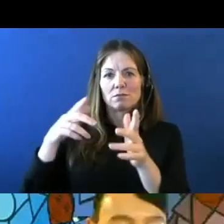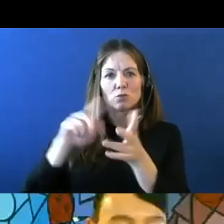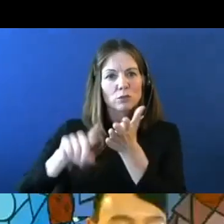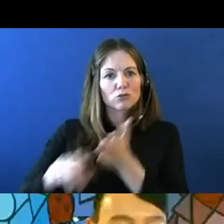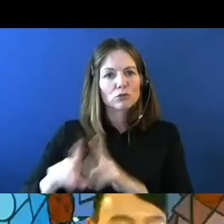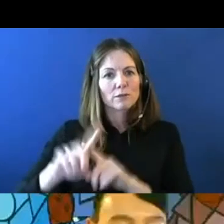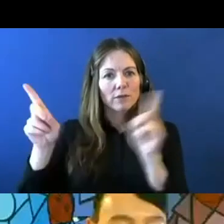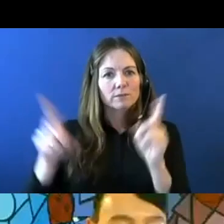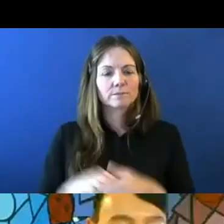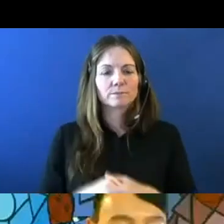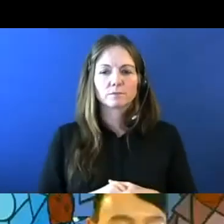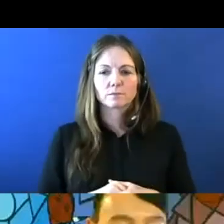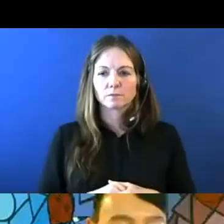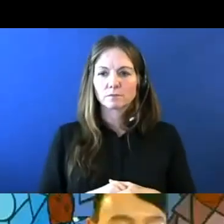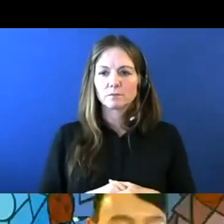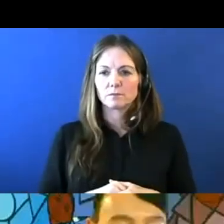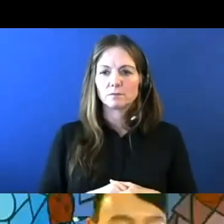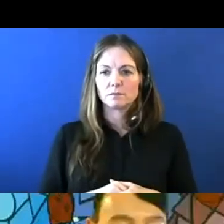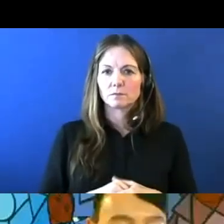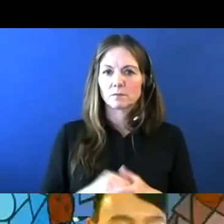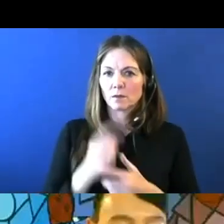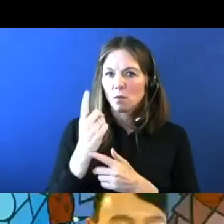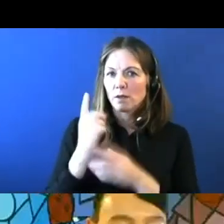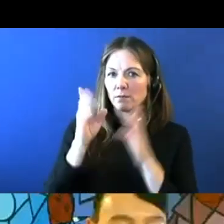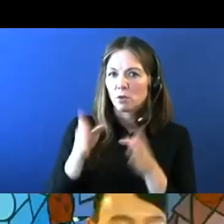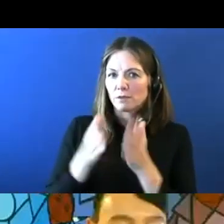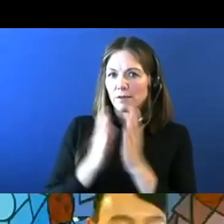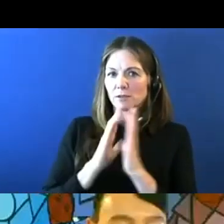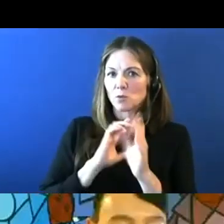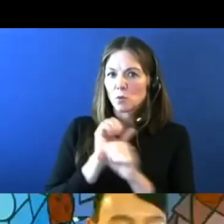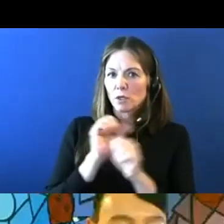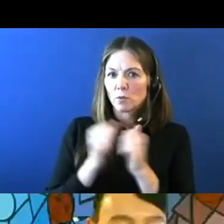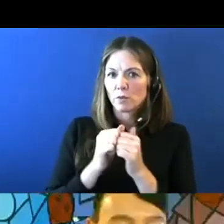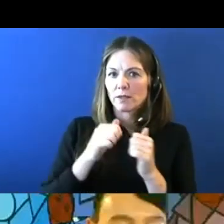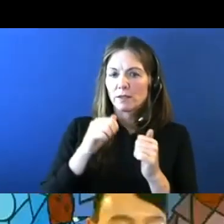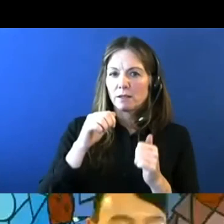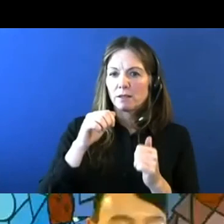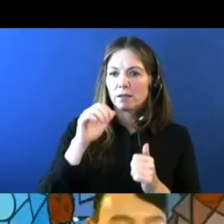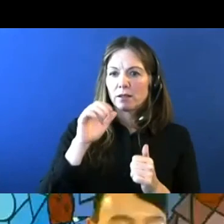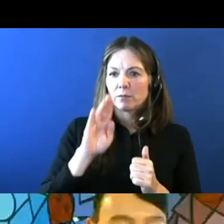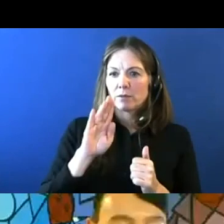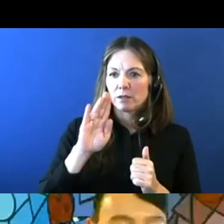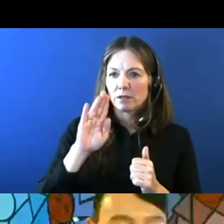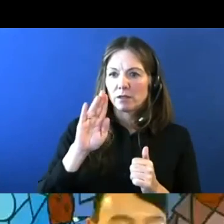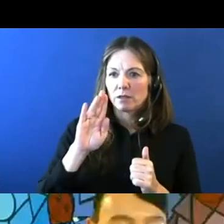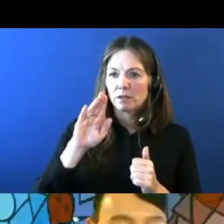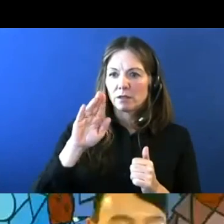participants also asked if we were working with VCHRI, the Vancouver Coastal Health Research